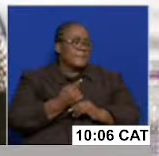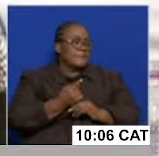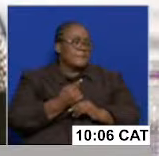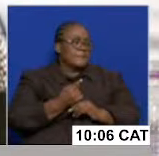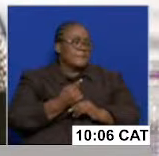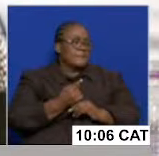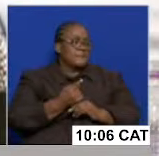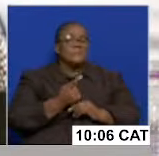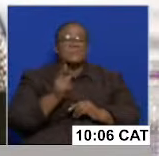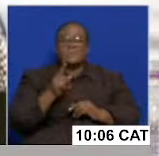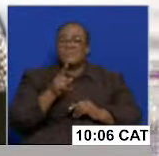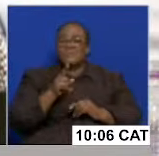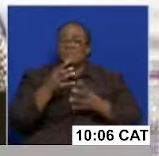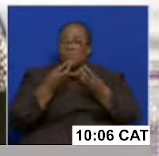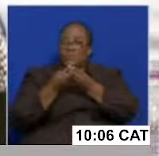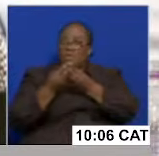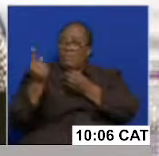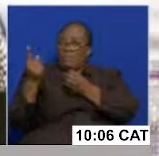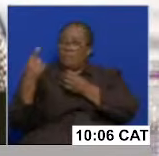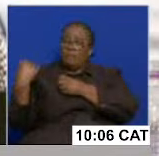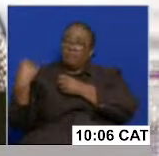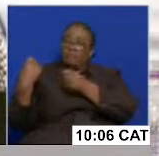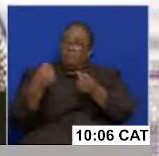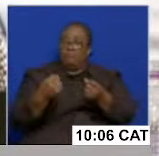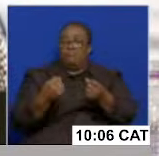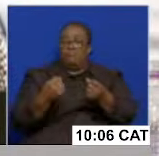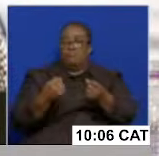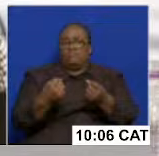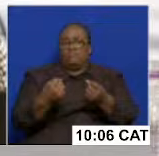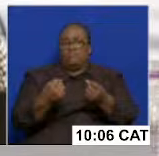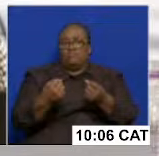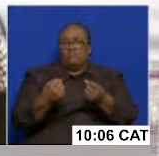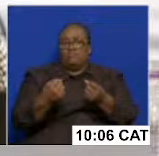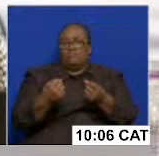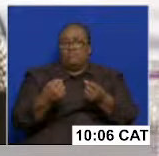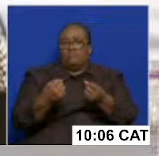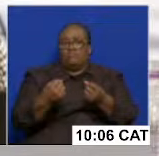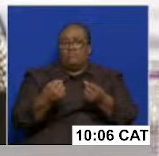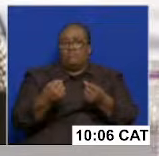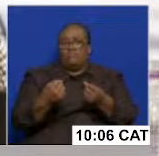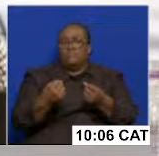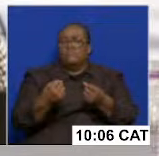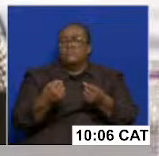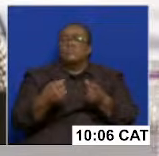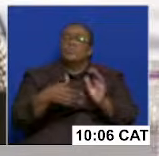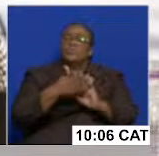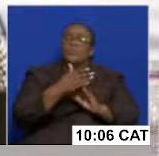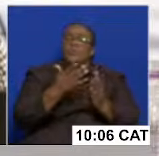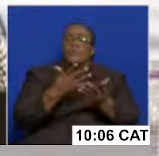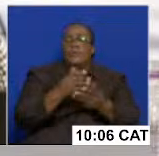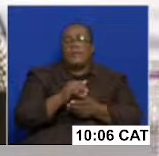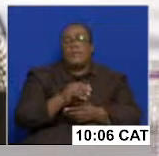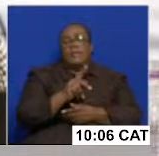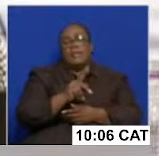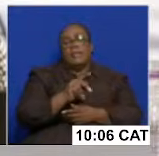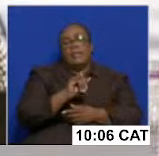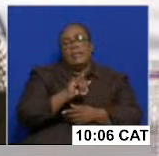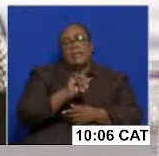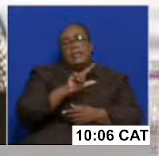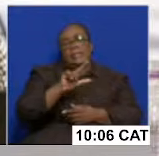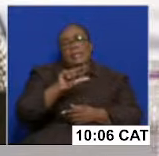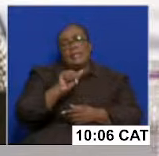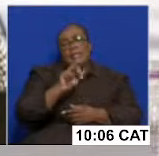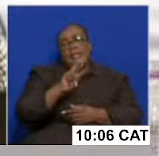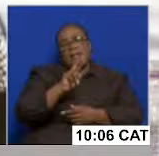his car. There's a missing word there. You said at Kilani or to Kilani. So you drove with him in his car